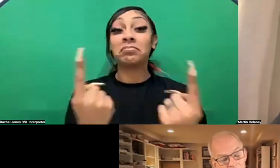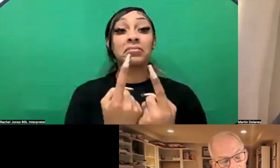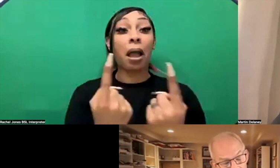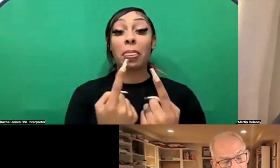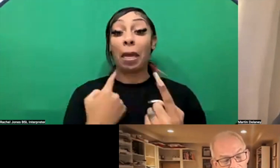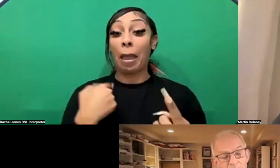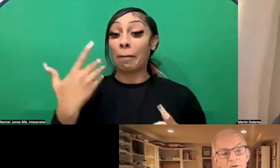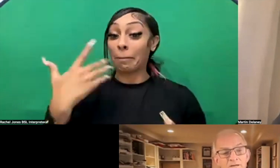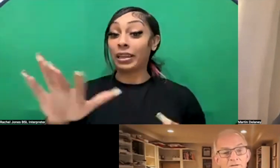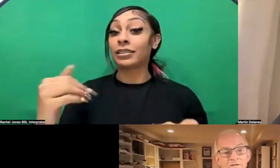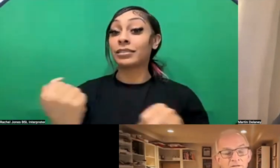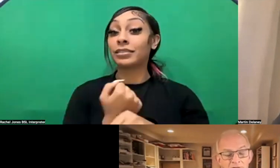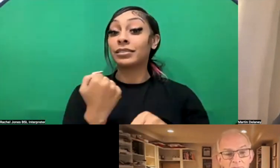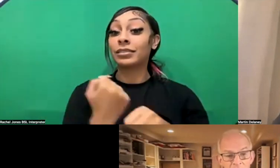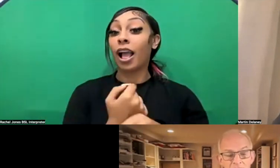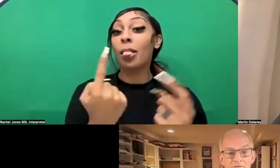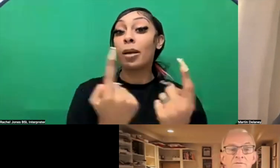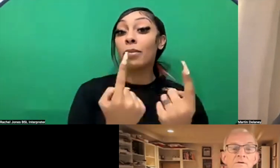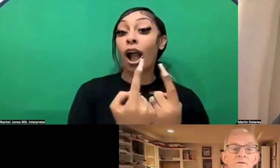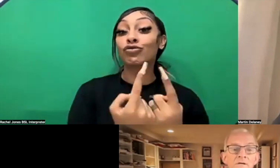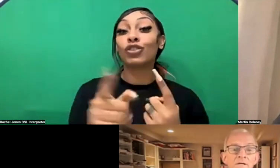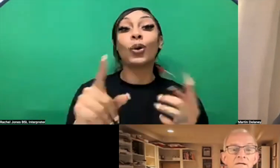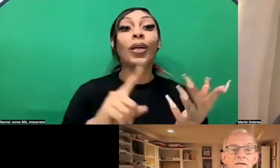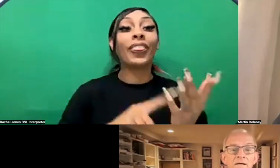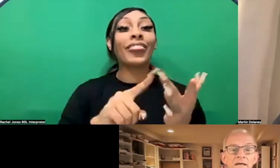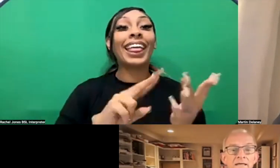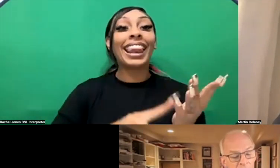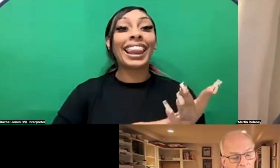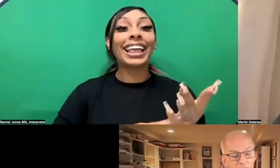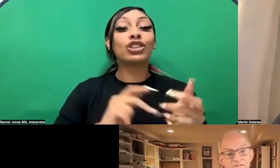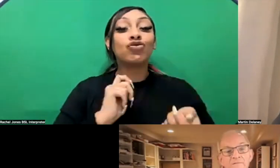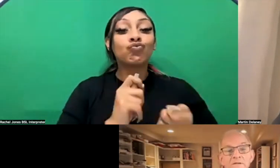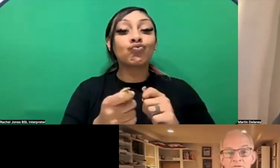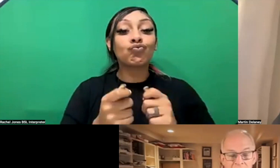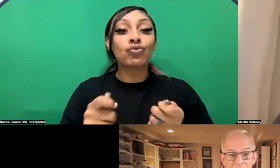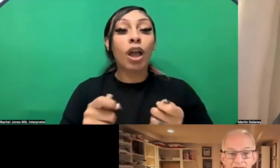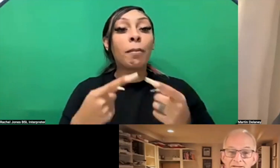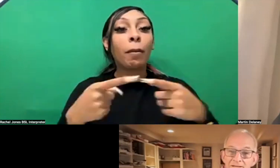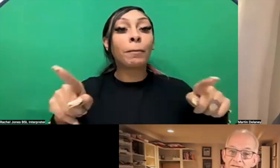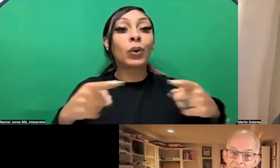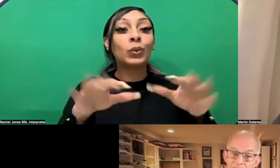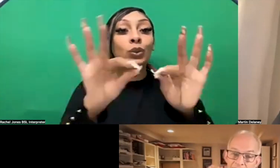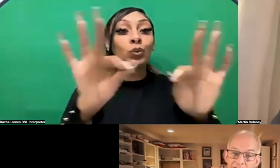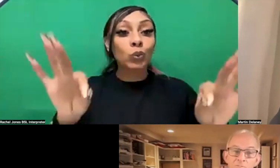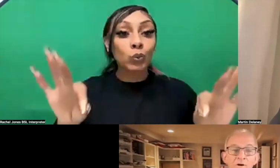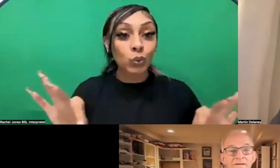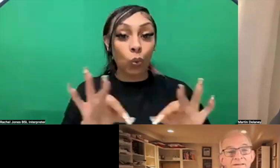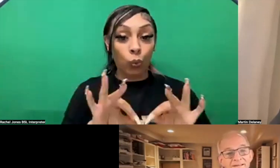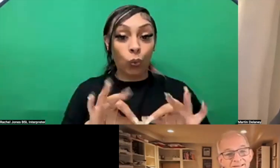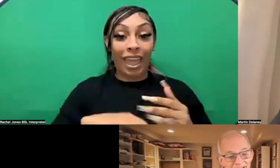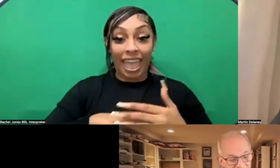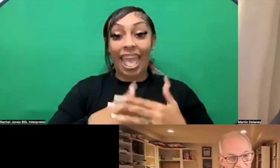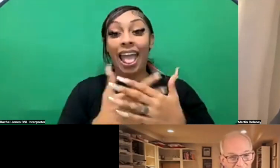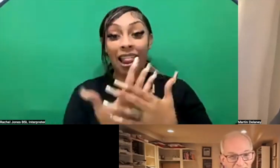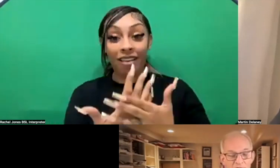the product you mentioned, the LinnDrum MIDI Studio. And there was an evolution to that. In the first LM1,